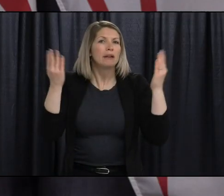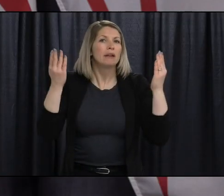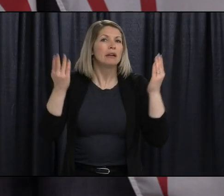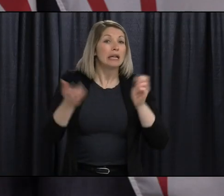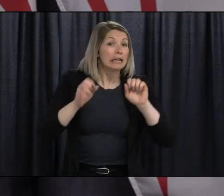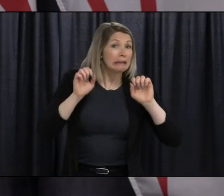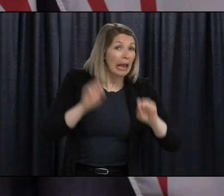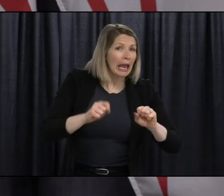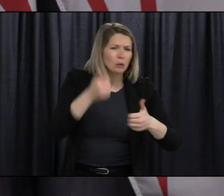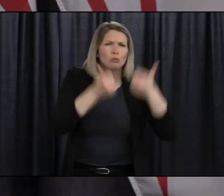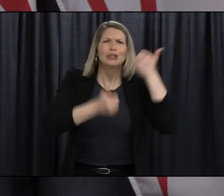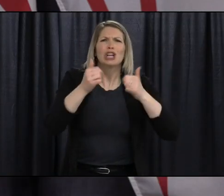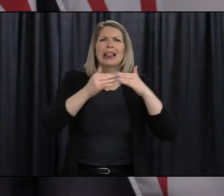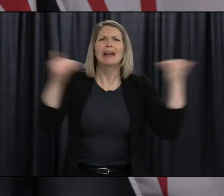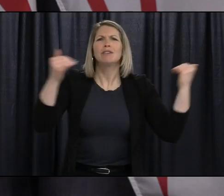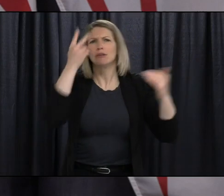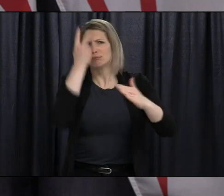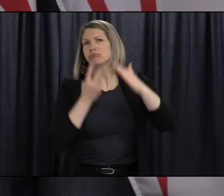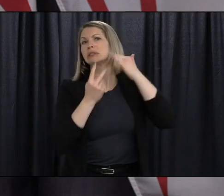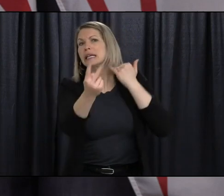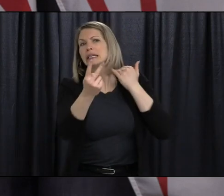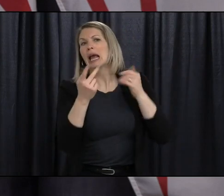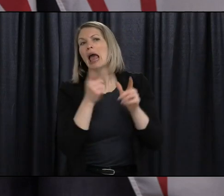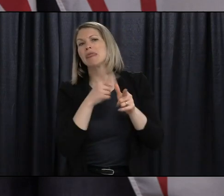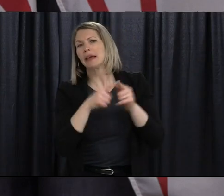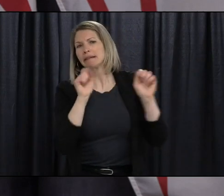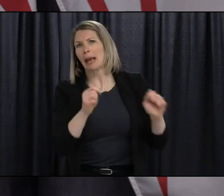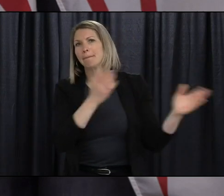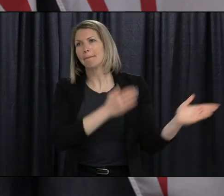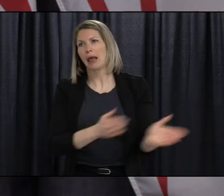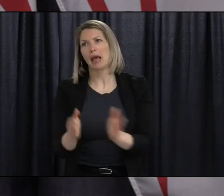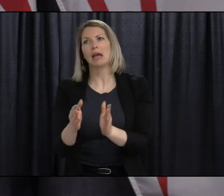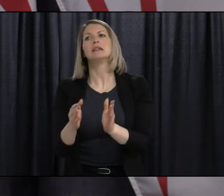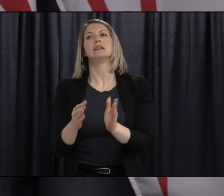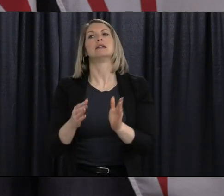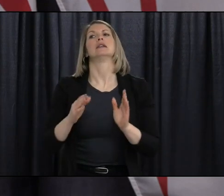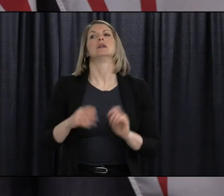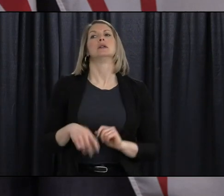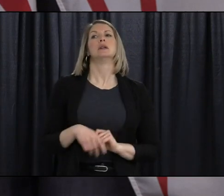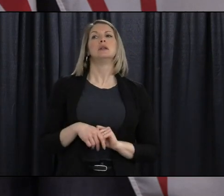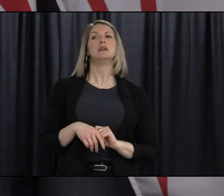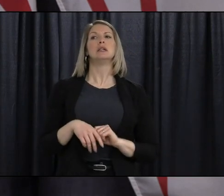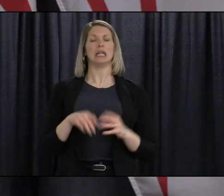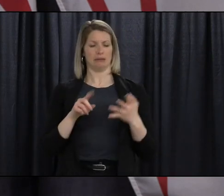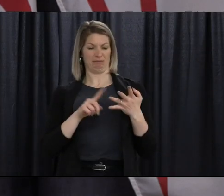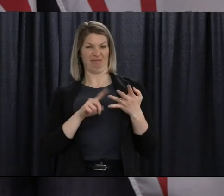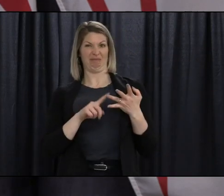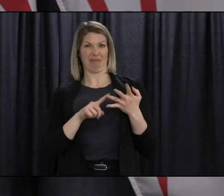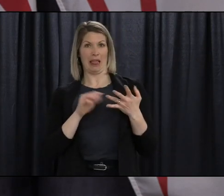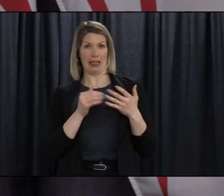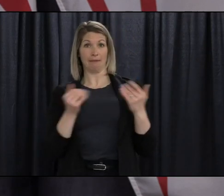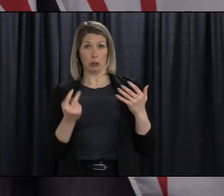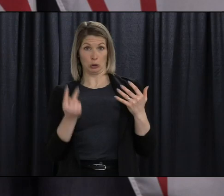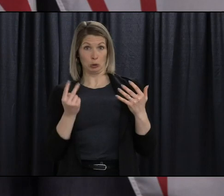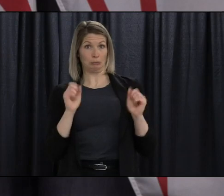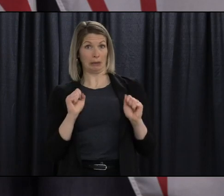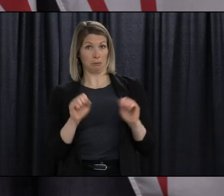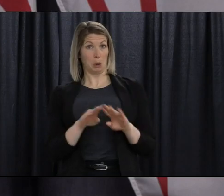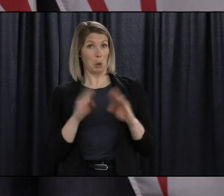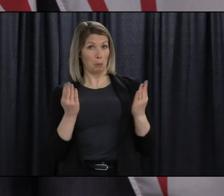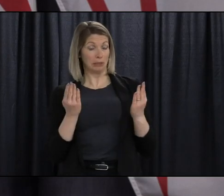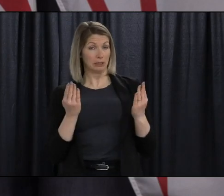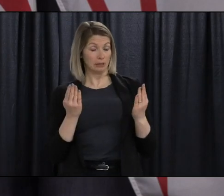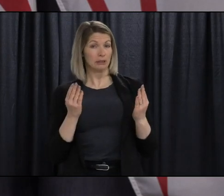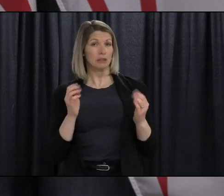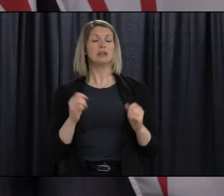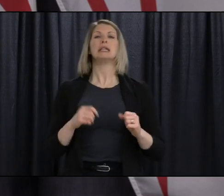So as we've said before, if people or associations are able to present information that can